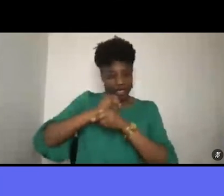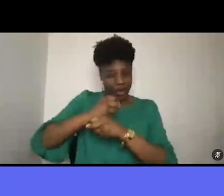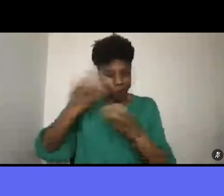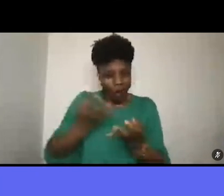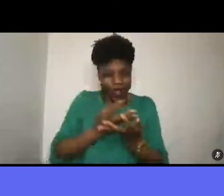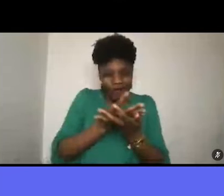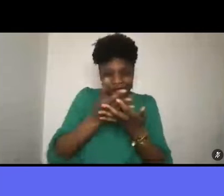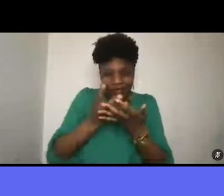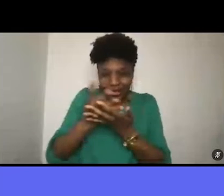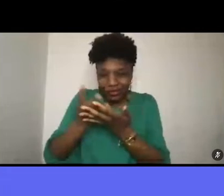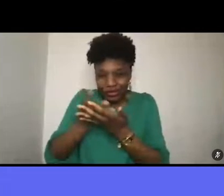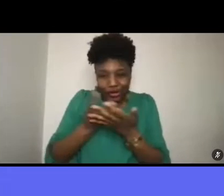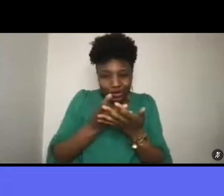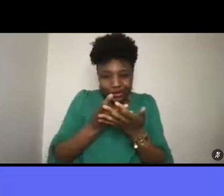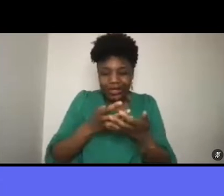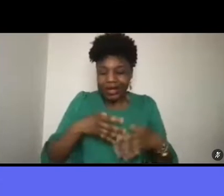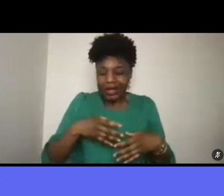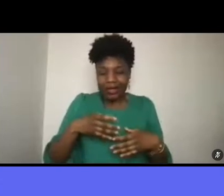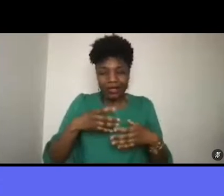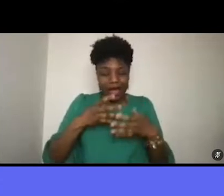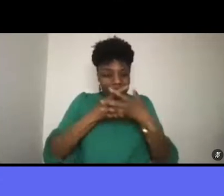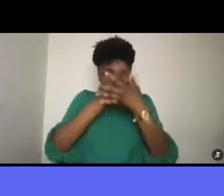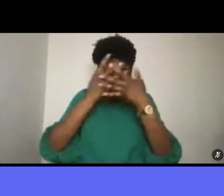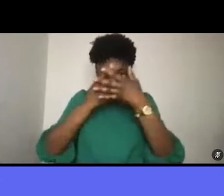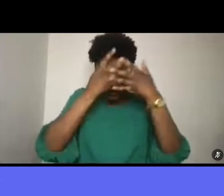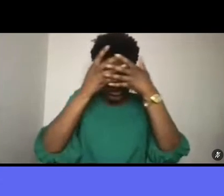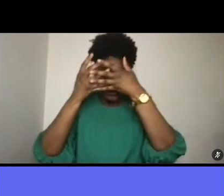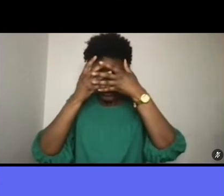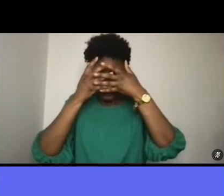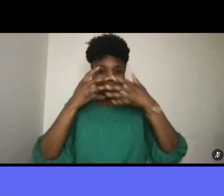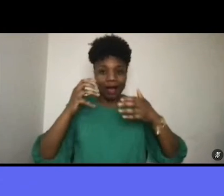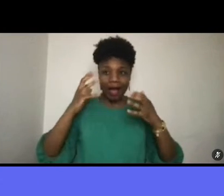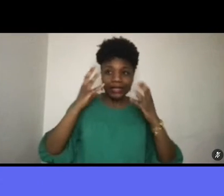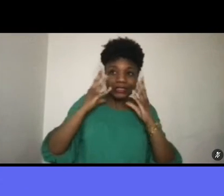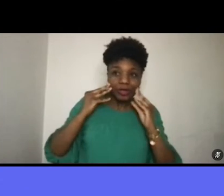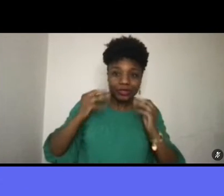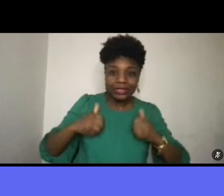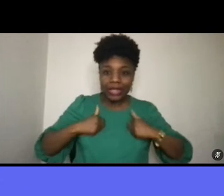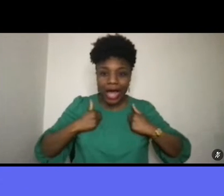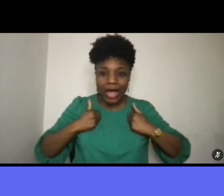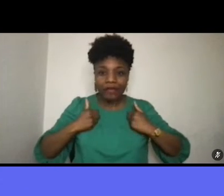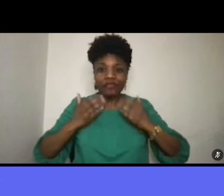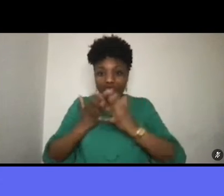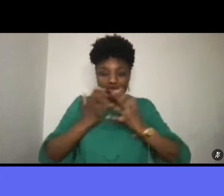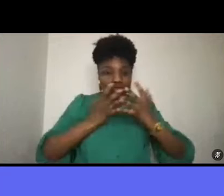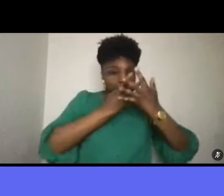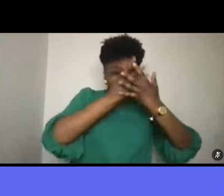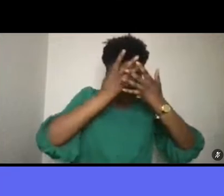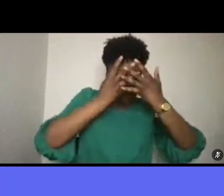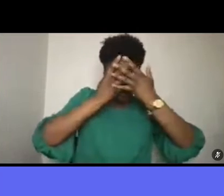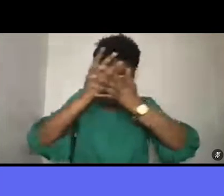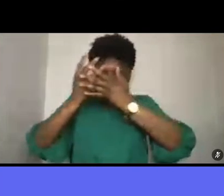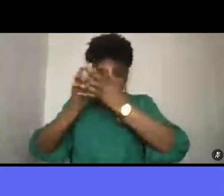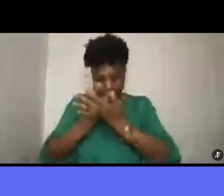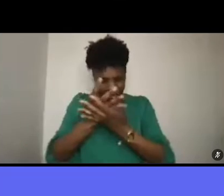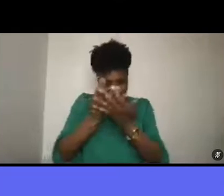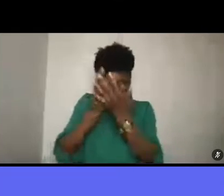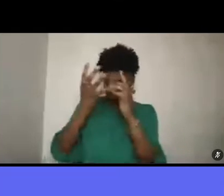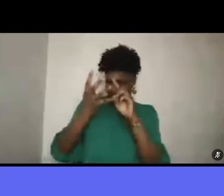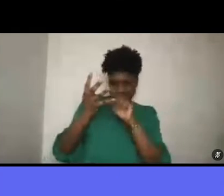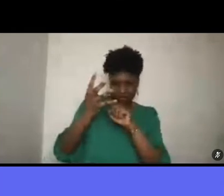see life. That's how we see the world through filters. And so the goal of hypnosis is to access